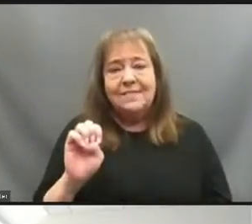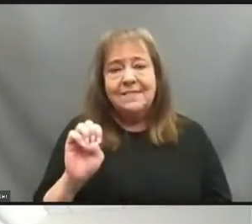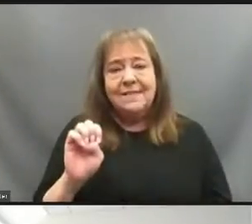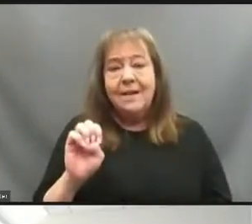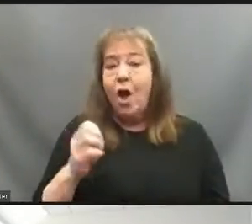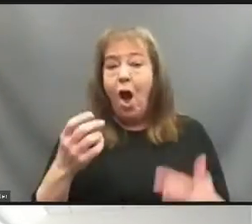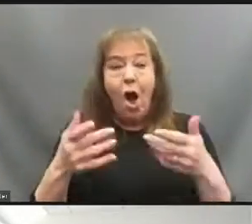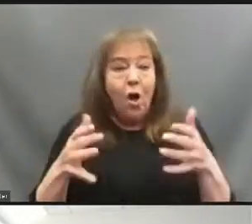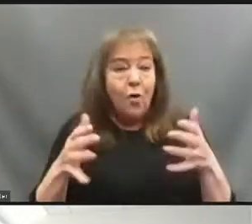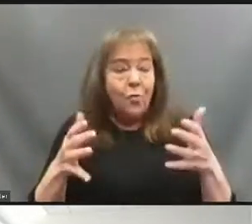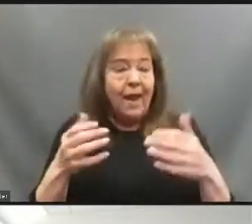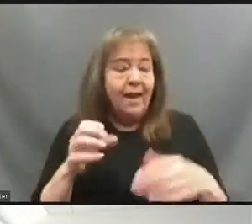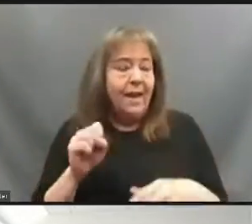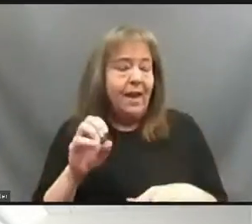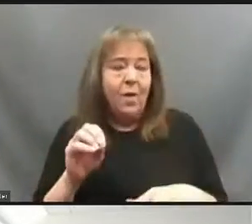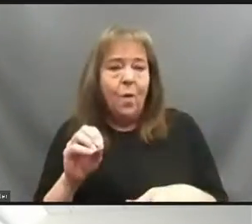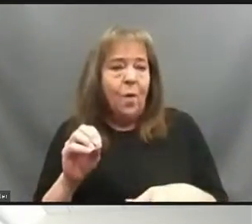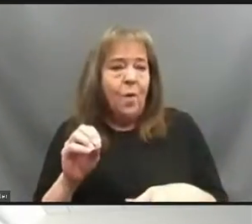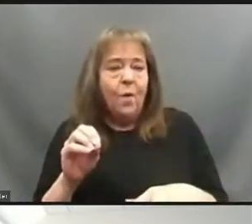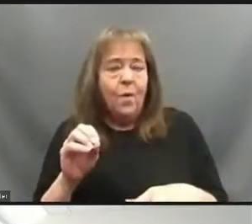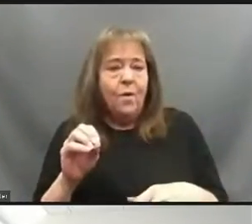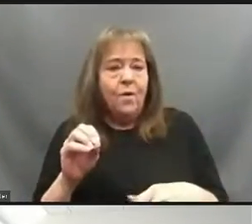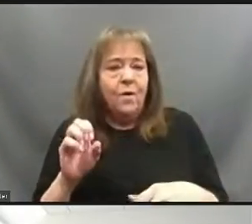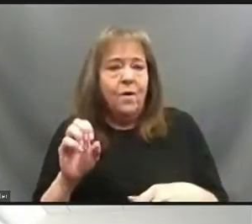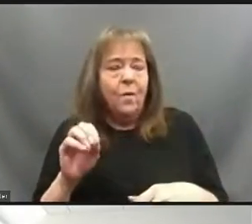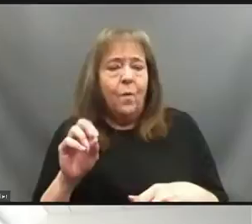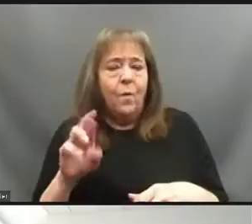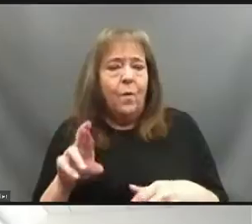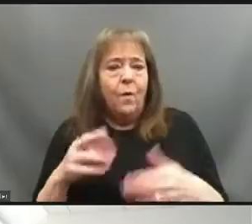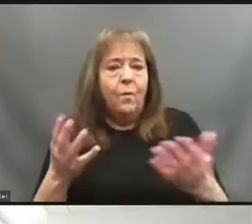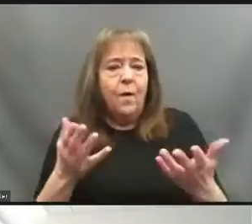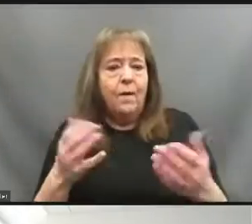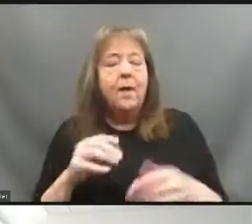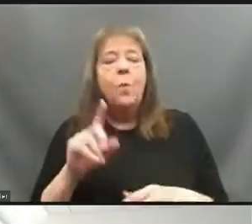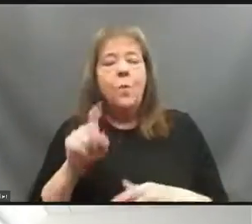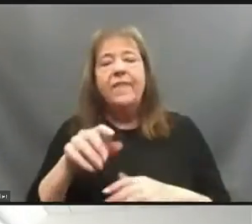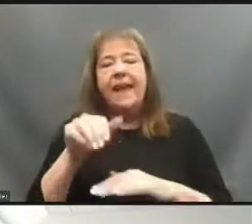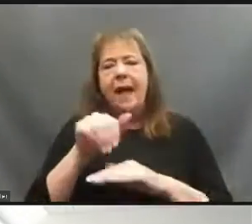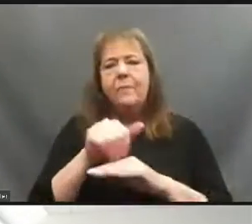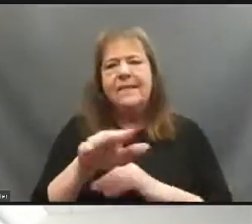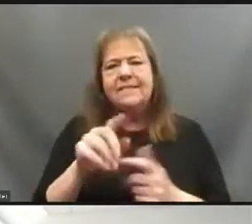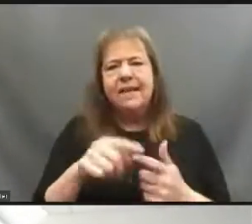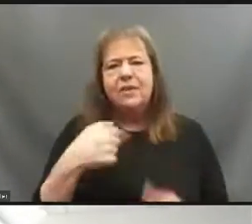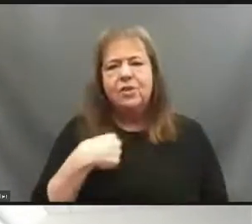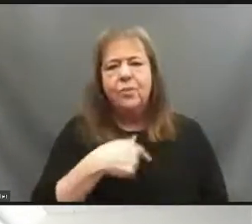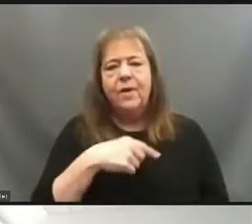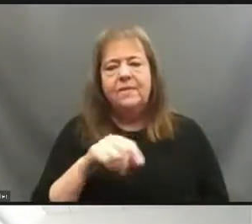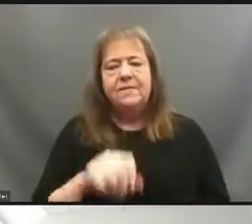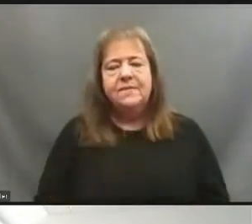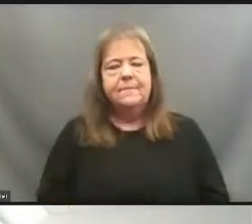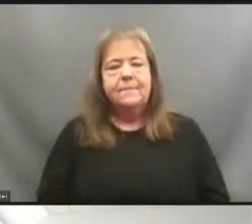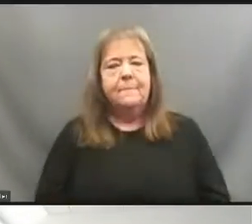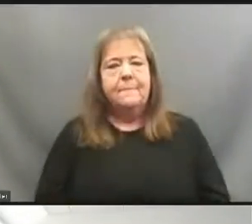already, or is that something that might take a day or two? They would need to be shipped to us.